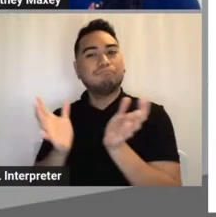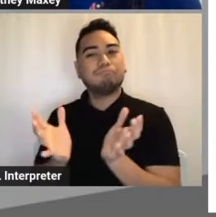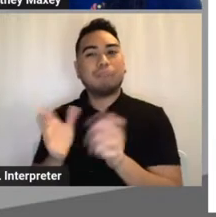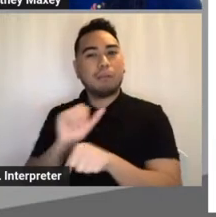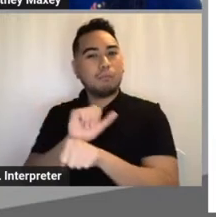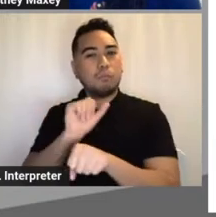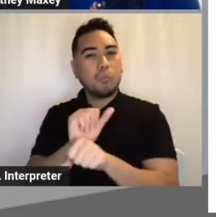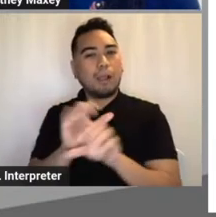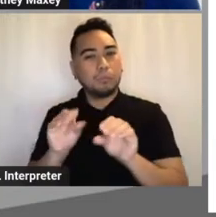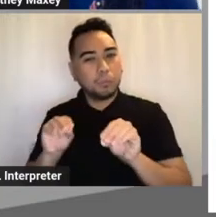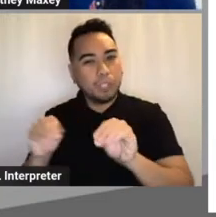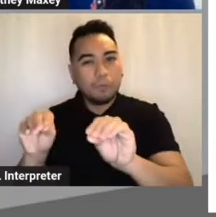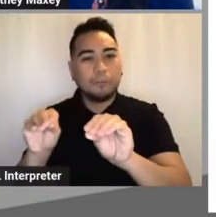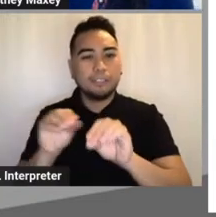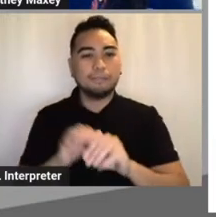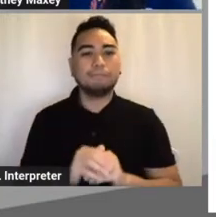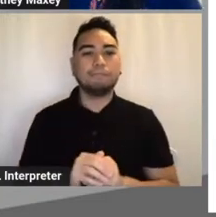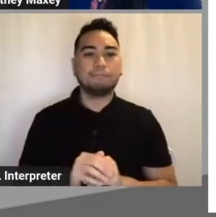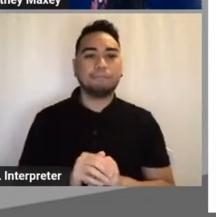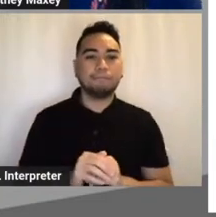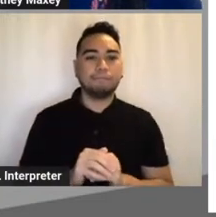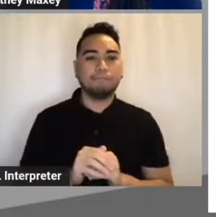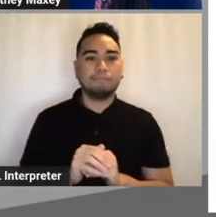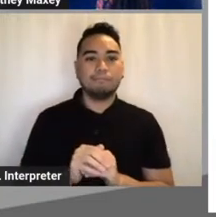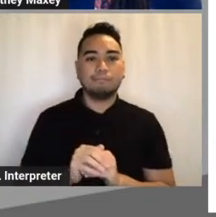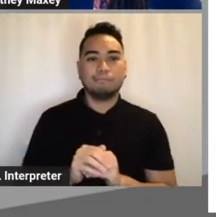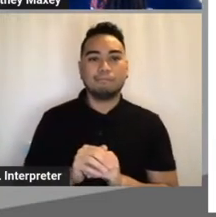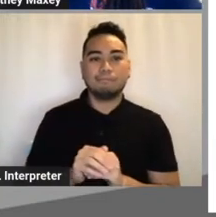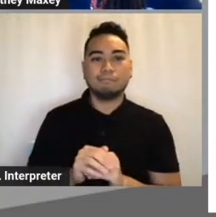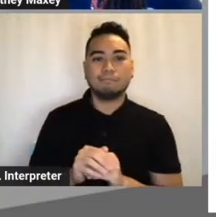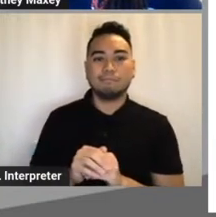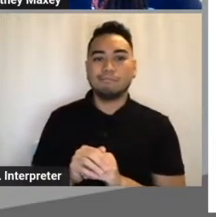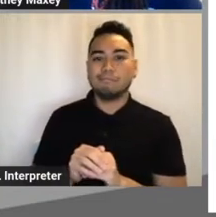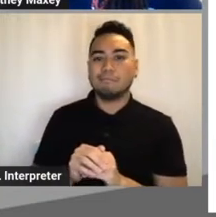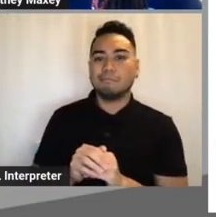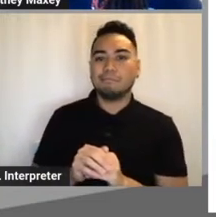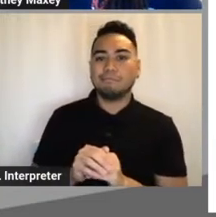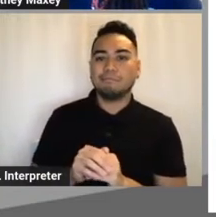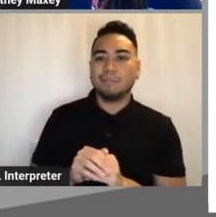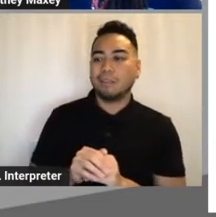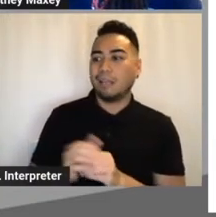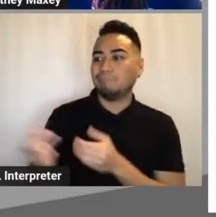to those who are revitalizing the labor movement now.